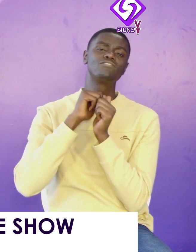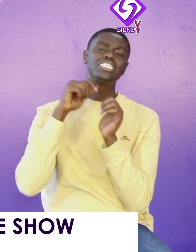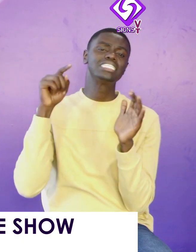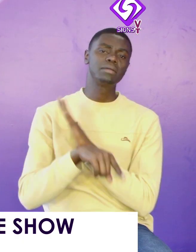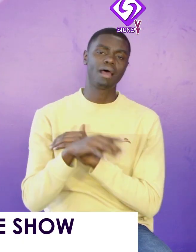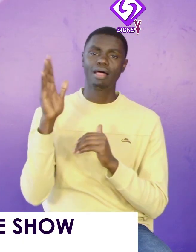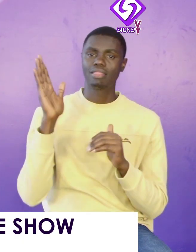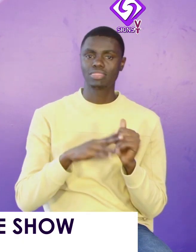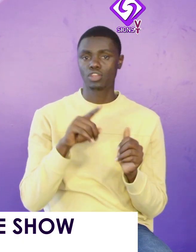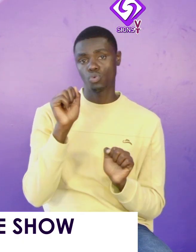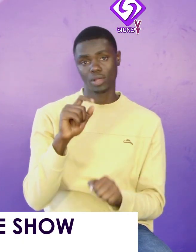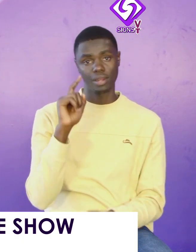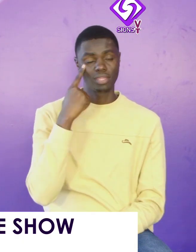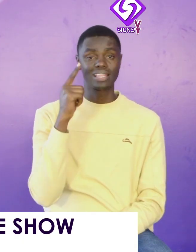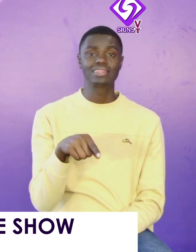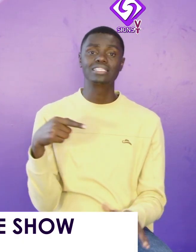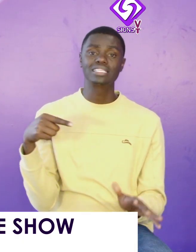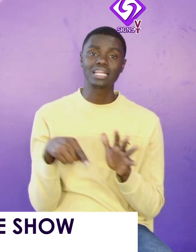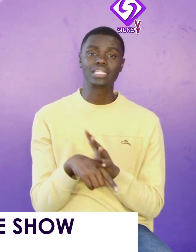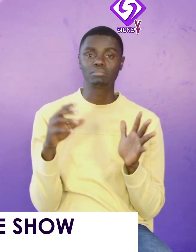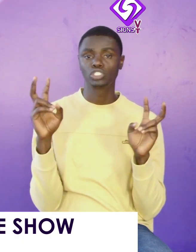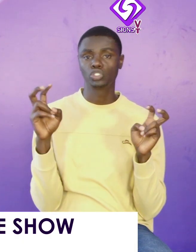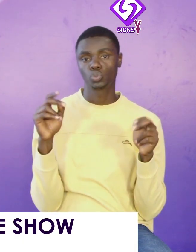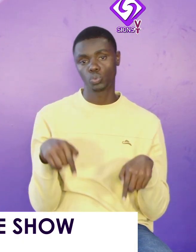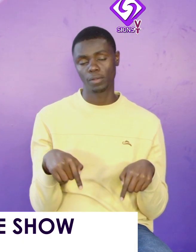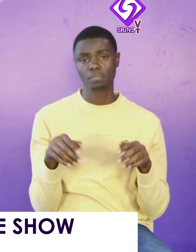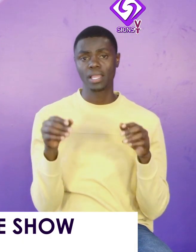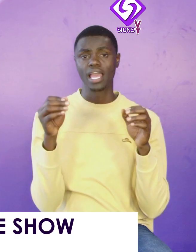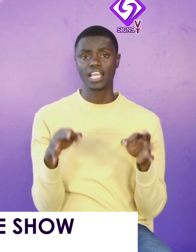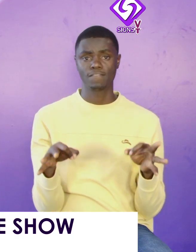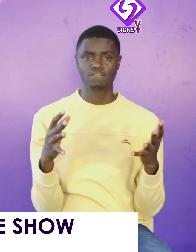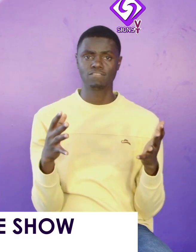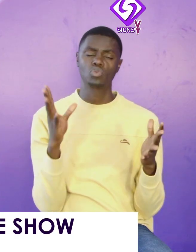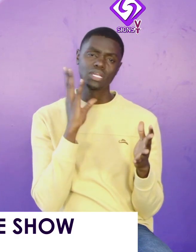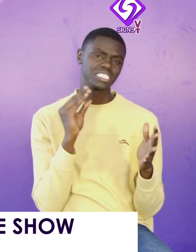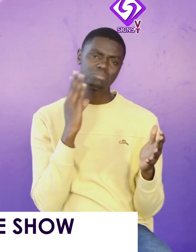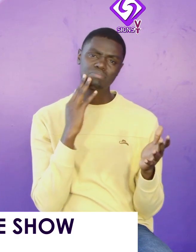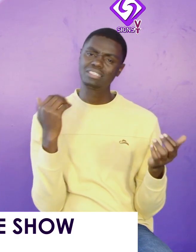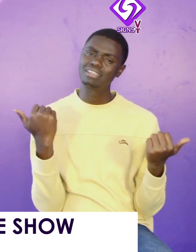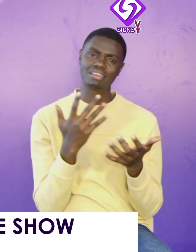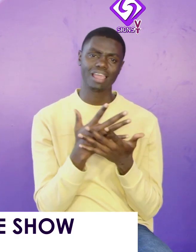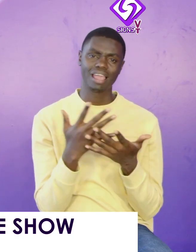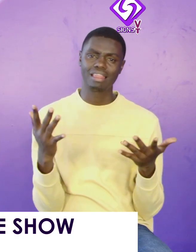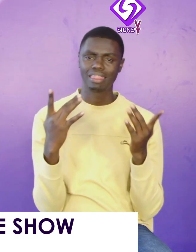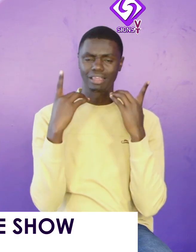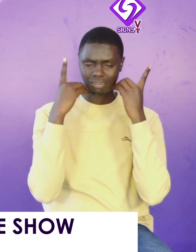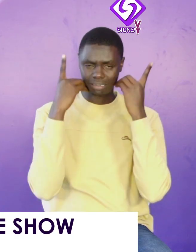about. This is a deep matter today. Just in case you are going through any form of depression,